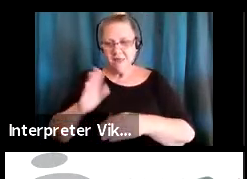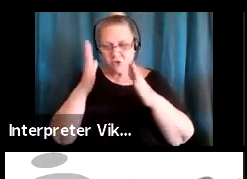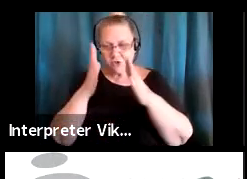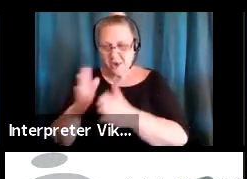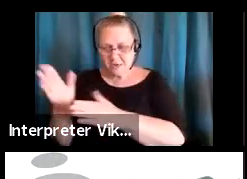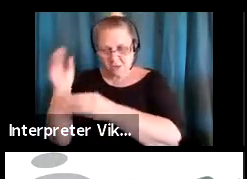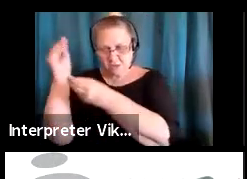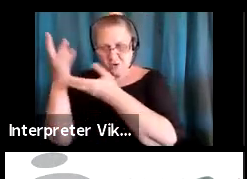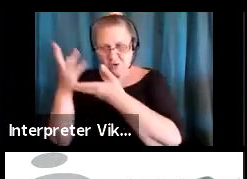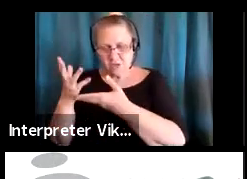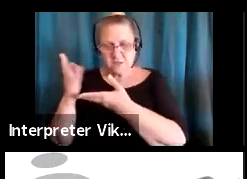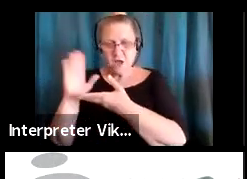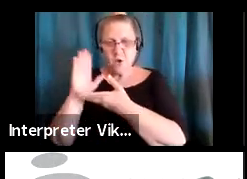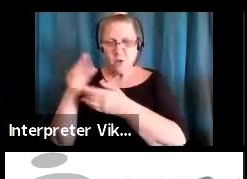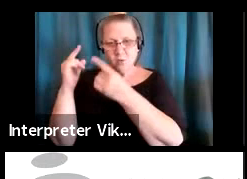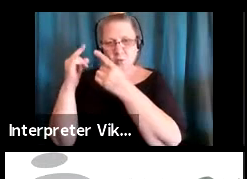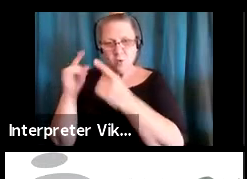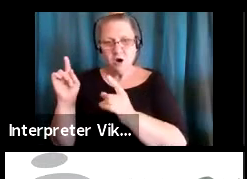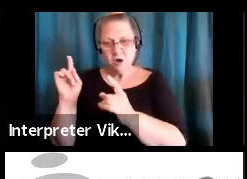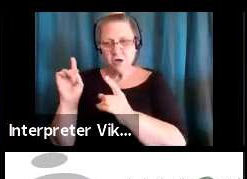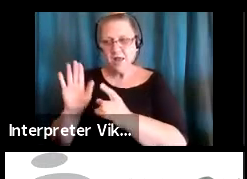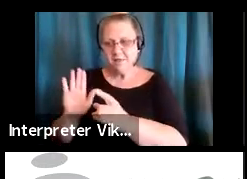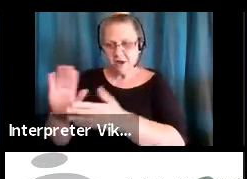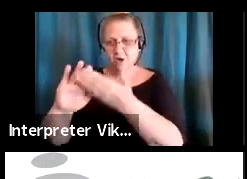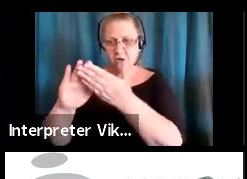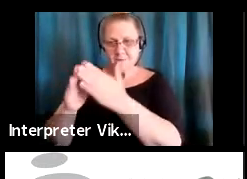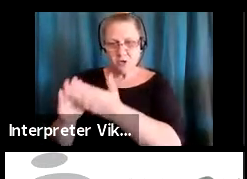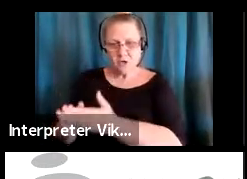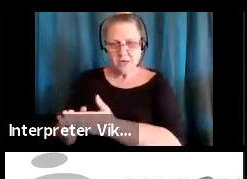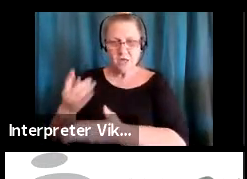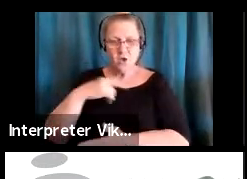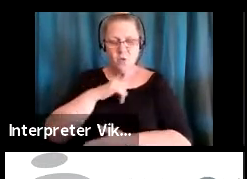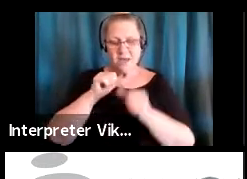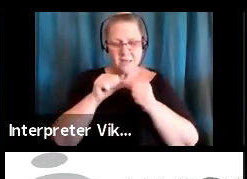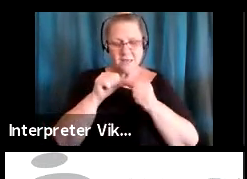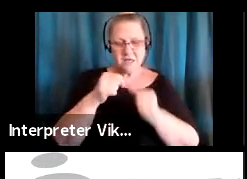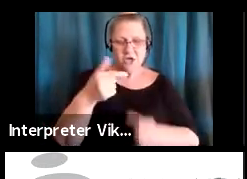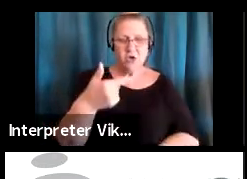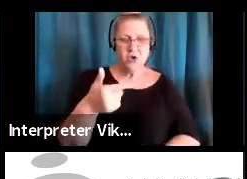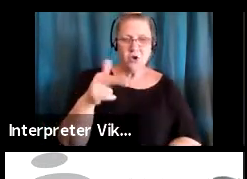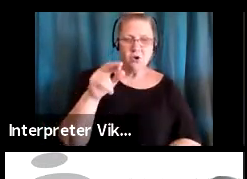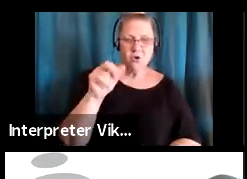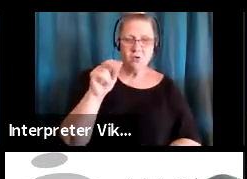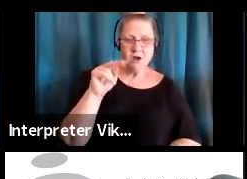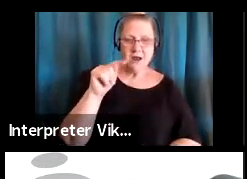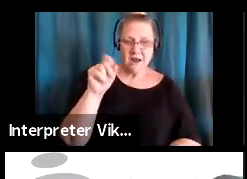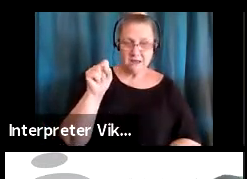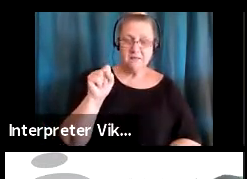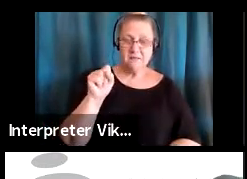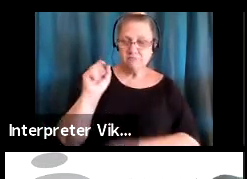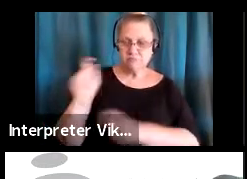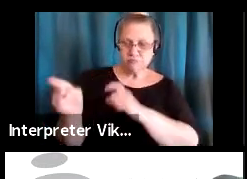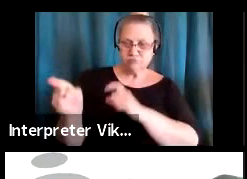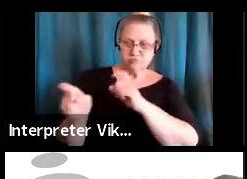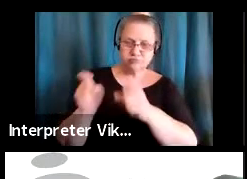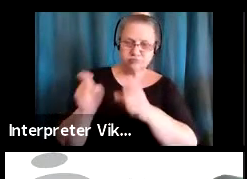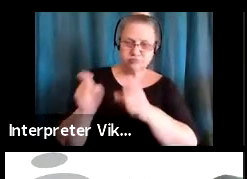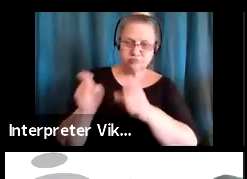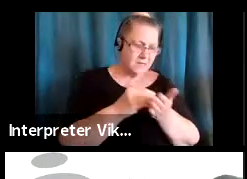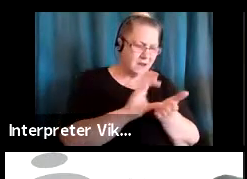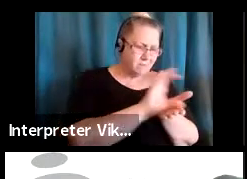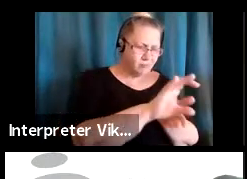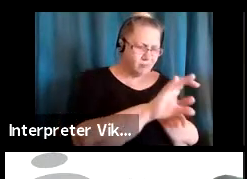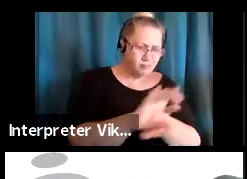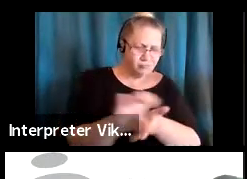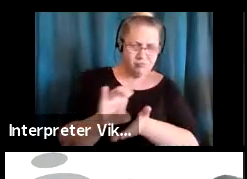communities. We're continuing to give out those grants because we want to fund things such as pop-up clinics in the neighborhood, school-based